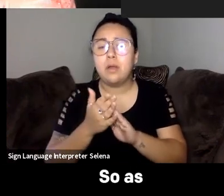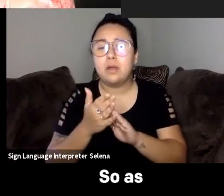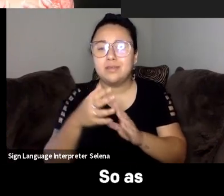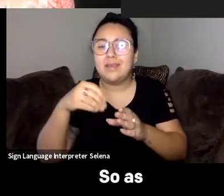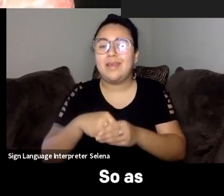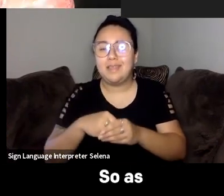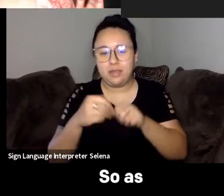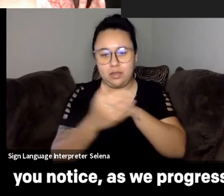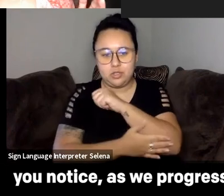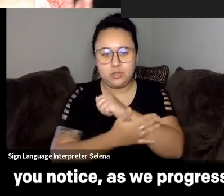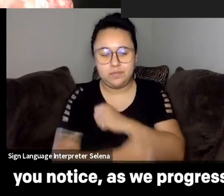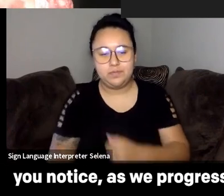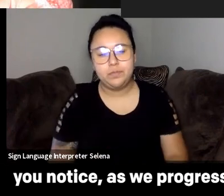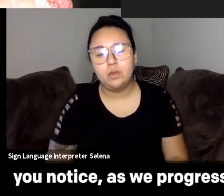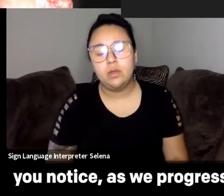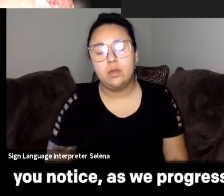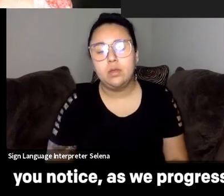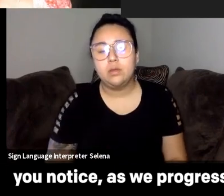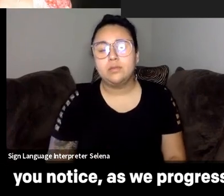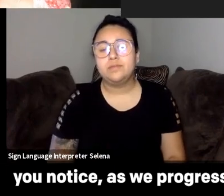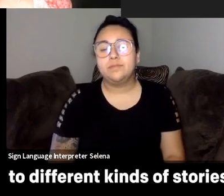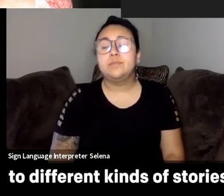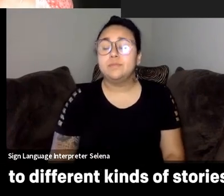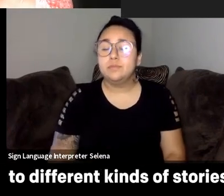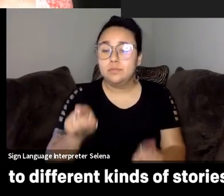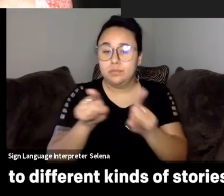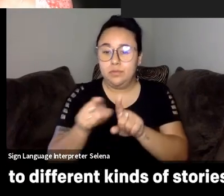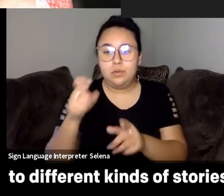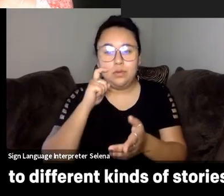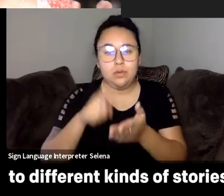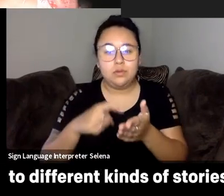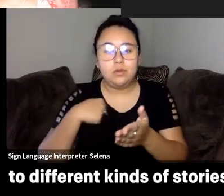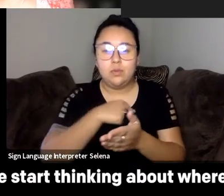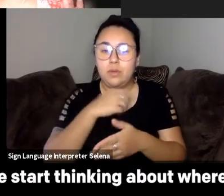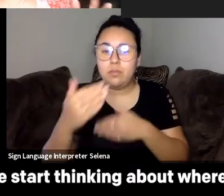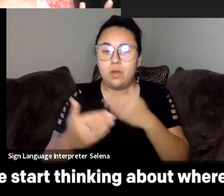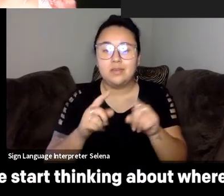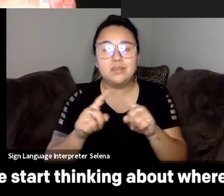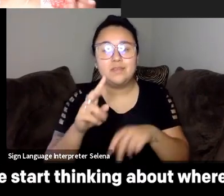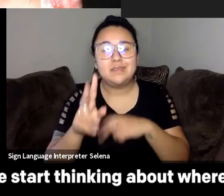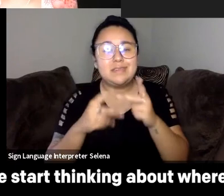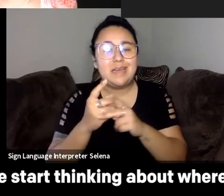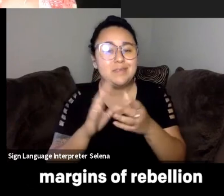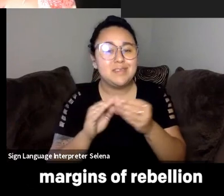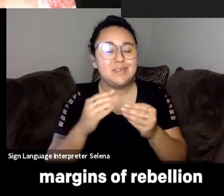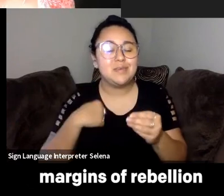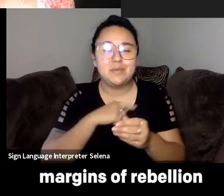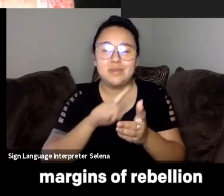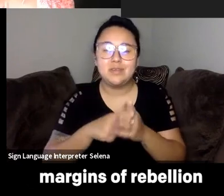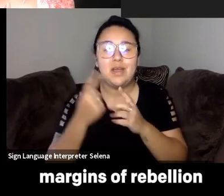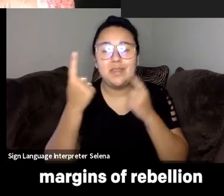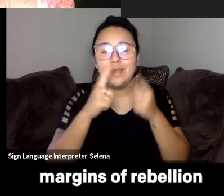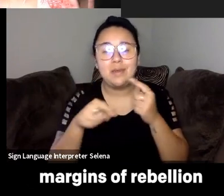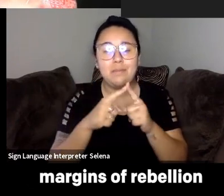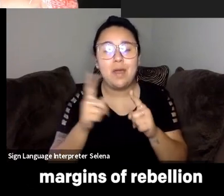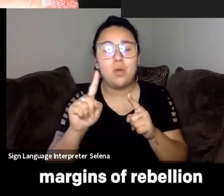So as you'll notice, as we progress through different kinds of stories, we start thinking about where the margins